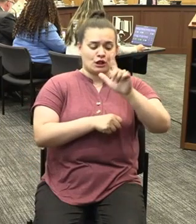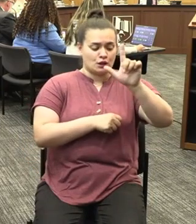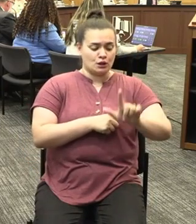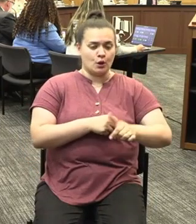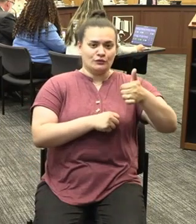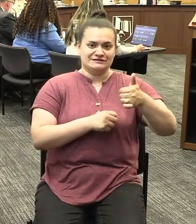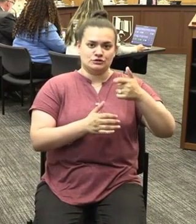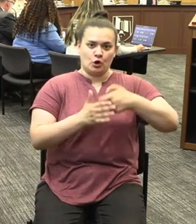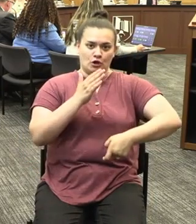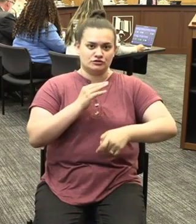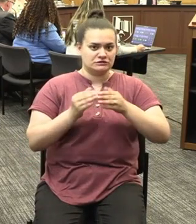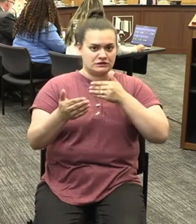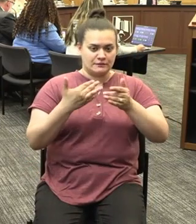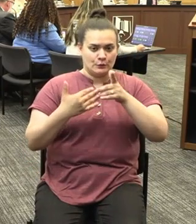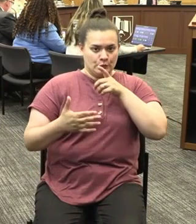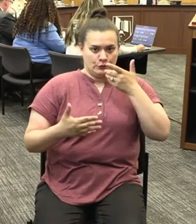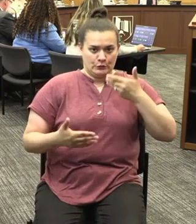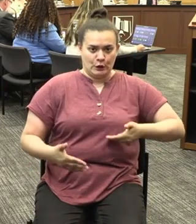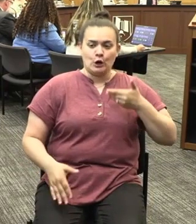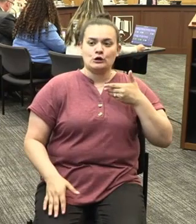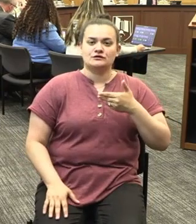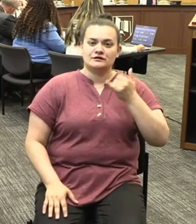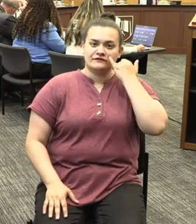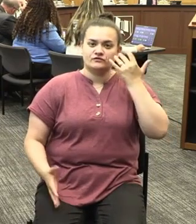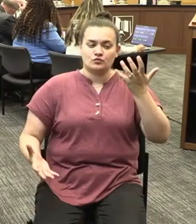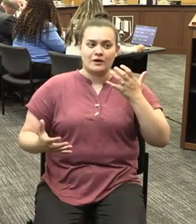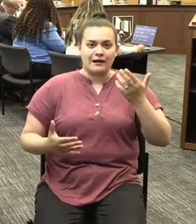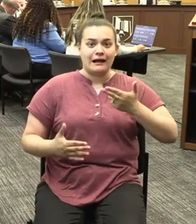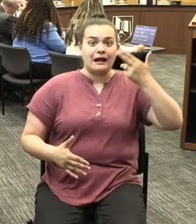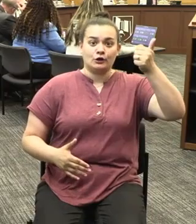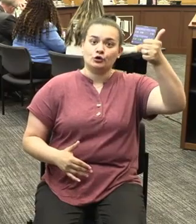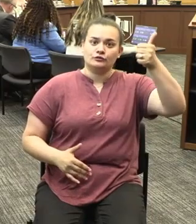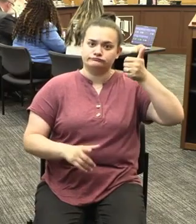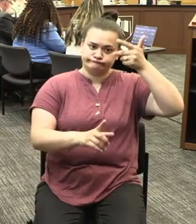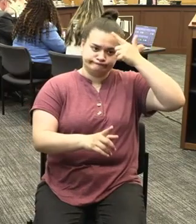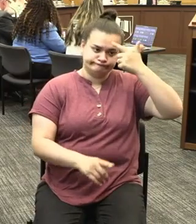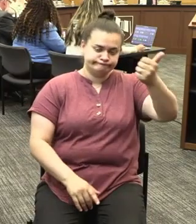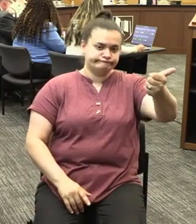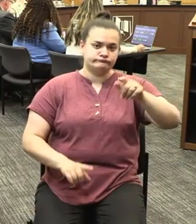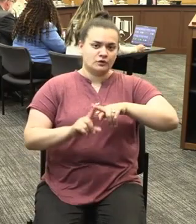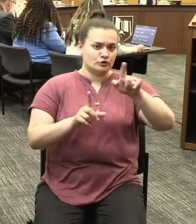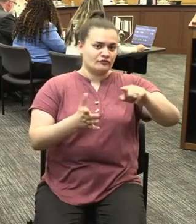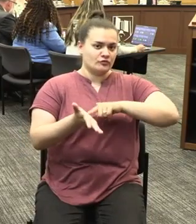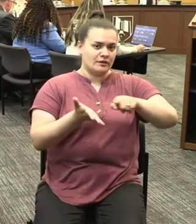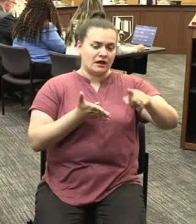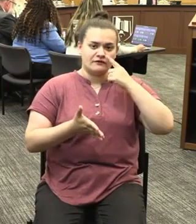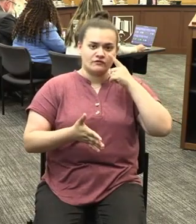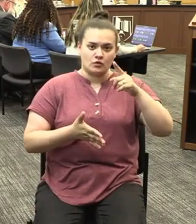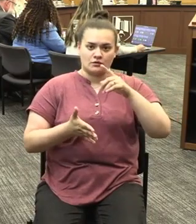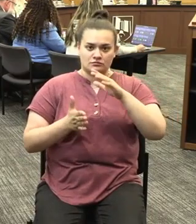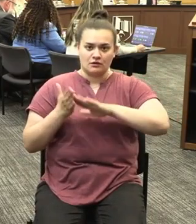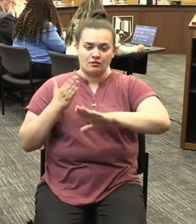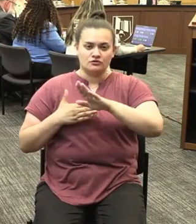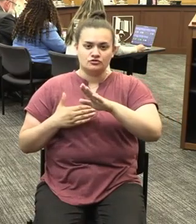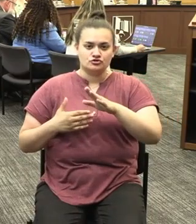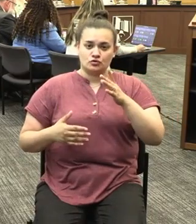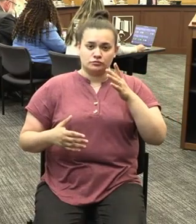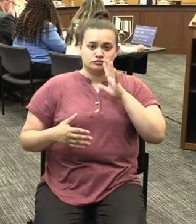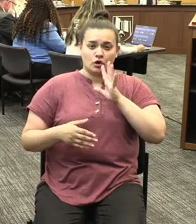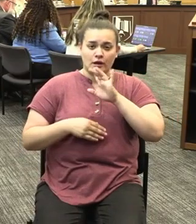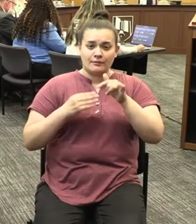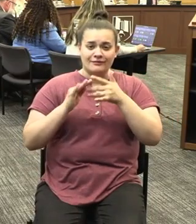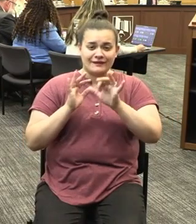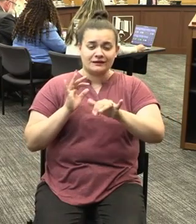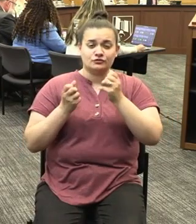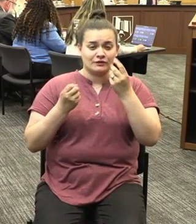no matter who we are. If you want to do higher up, that's your choice, but you have to pay for it to the college. So I'm bringing that up because there was a lot